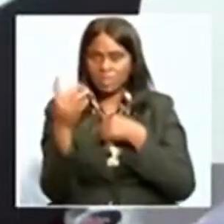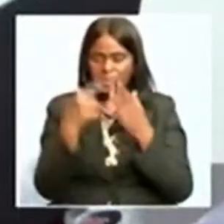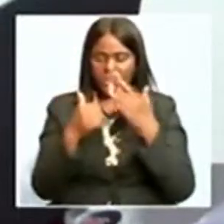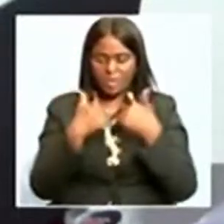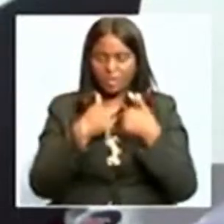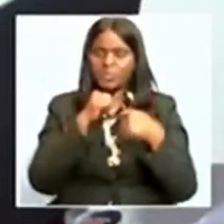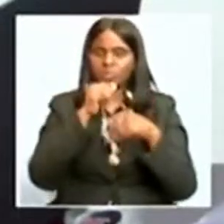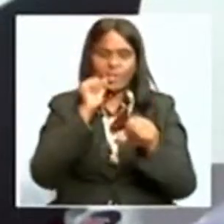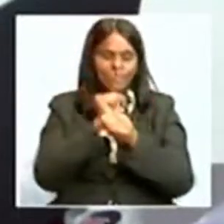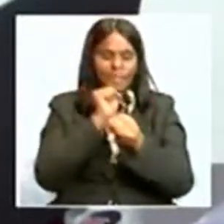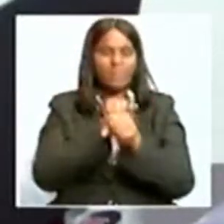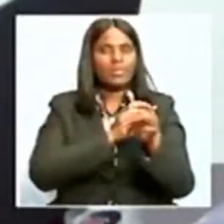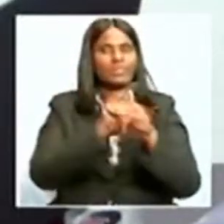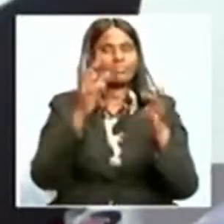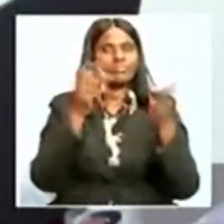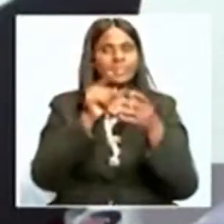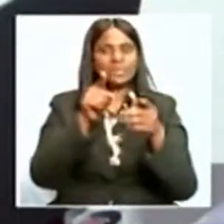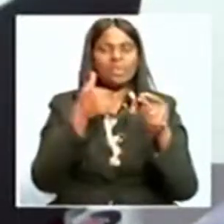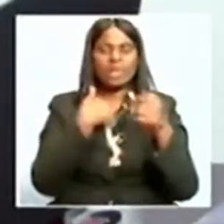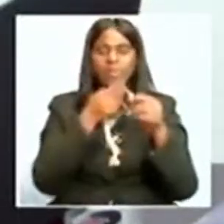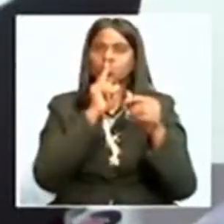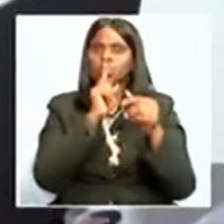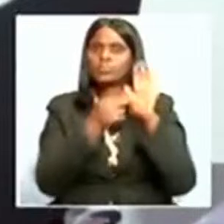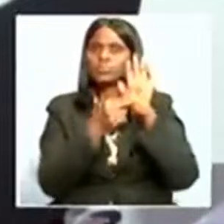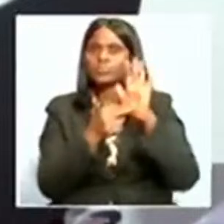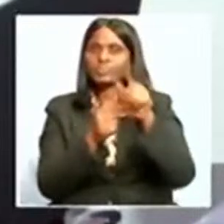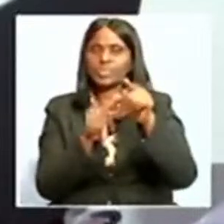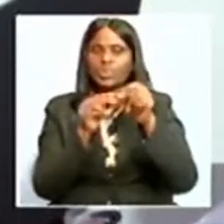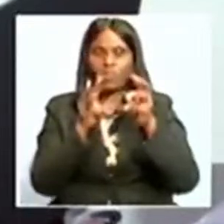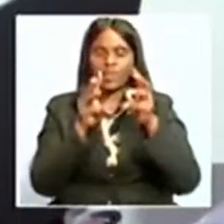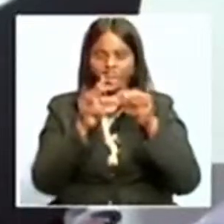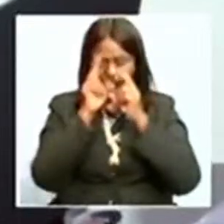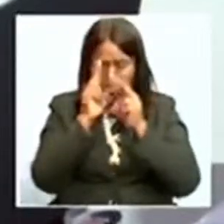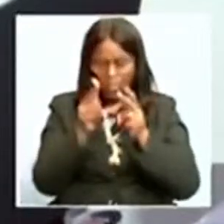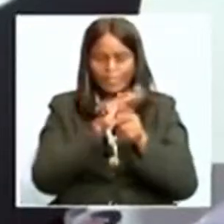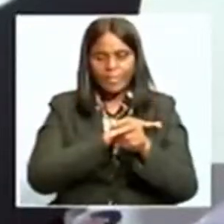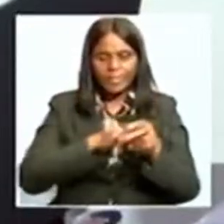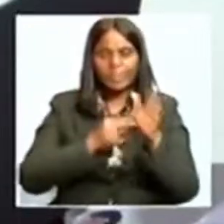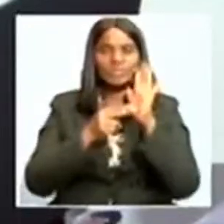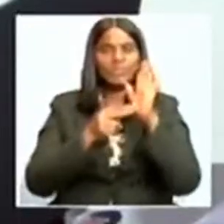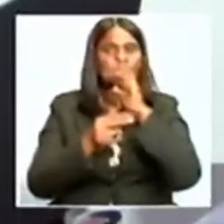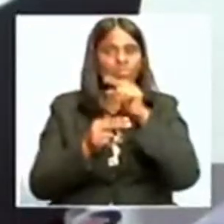not been done professionally, and you have proof that the way the honorable member